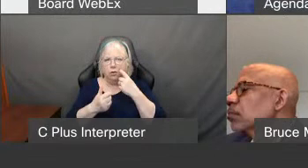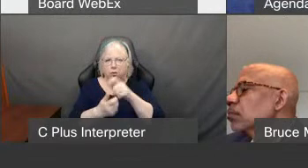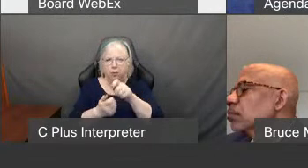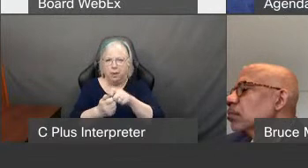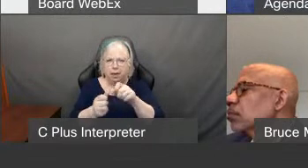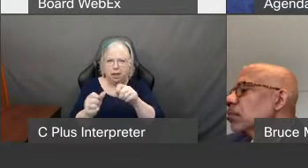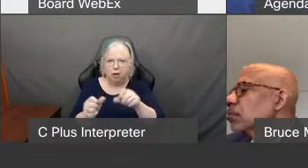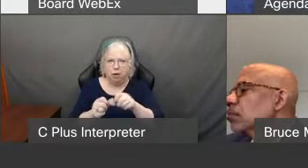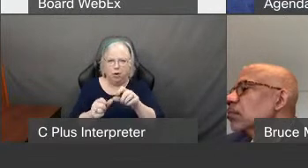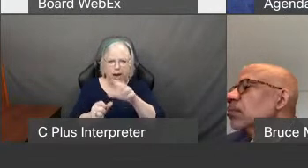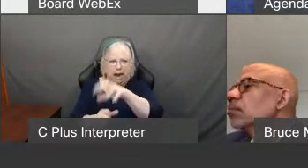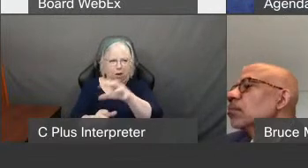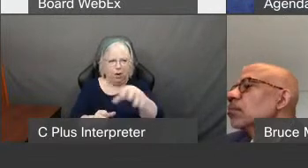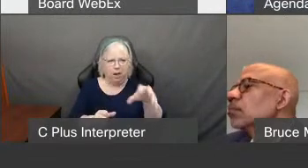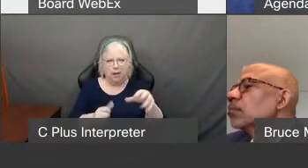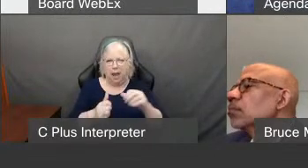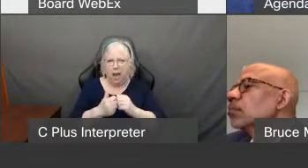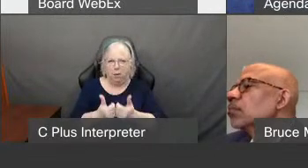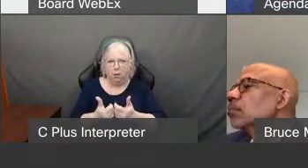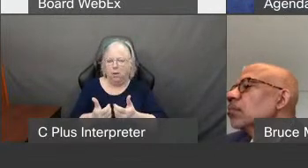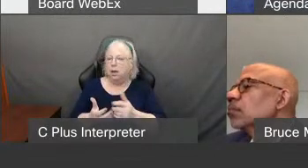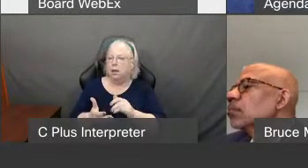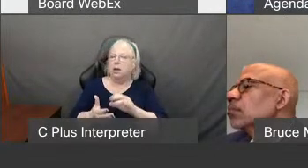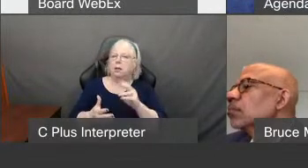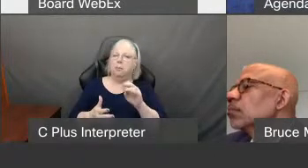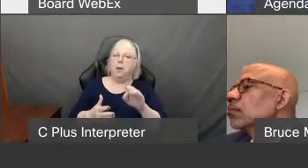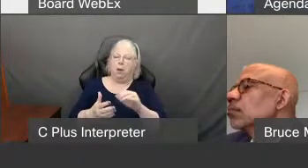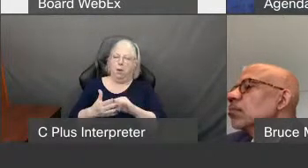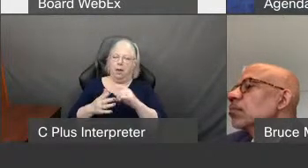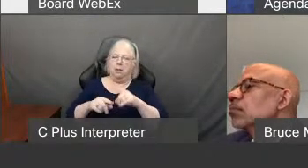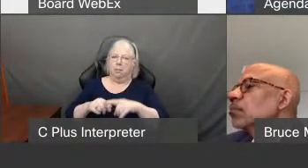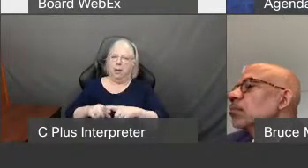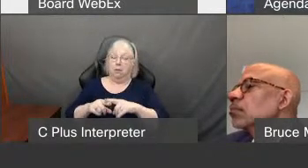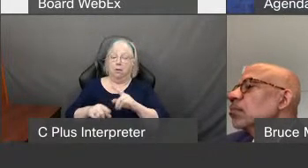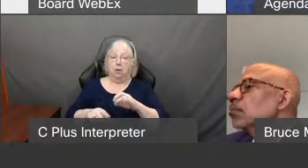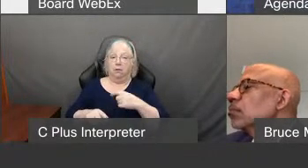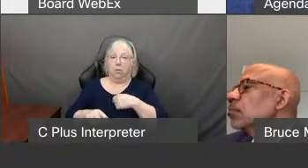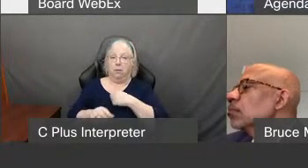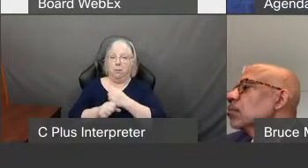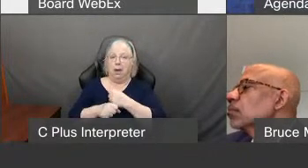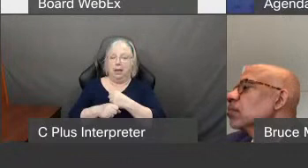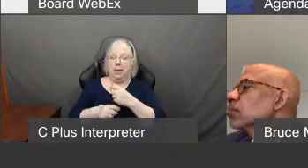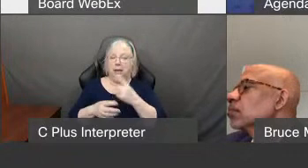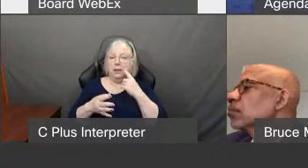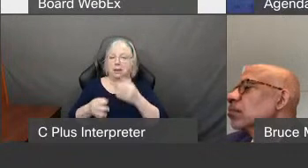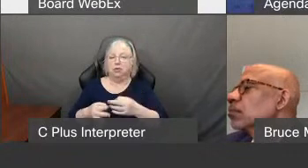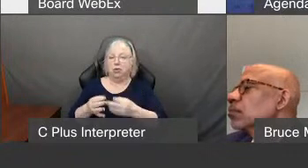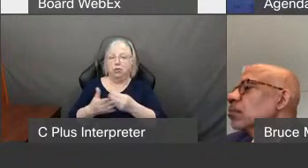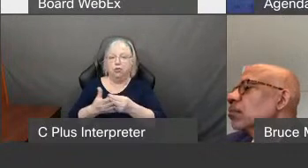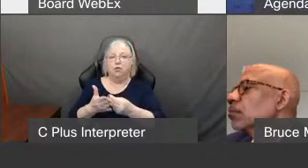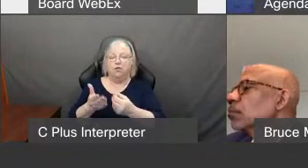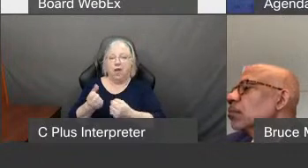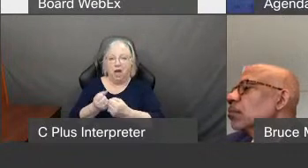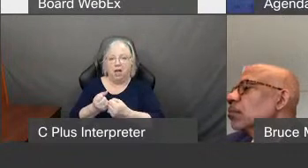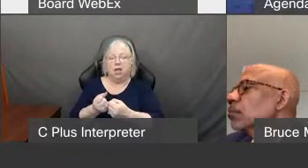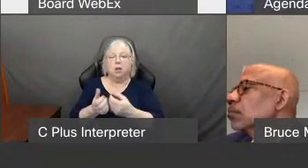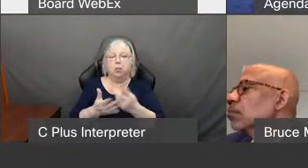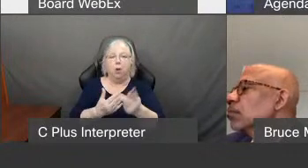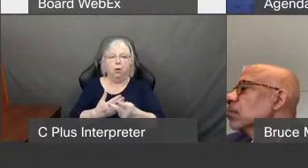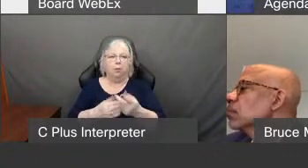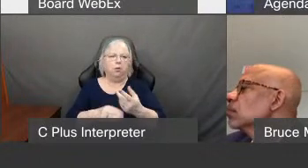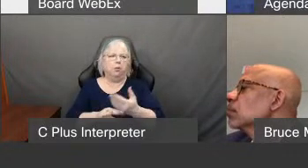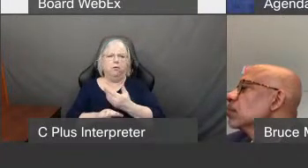areas? Well, that depends on if we make a decision to fund a program. So before anything that we present